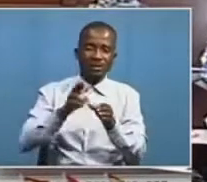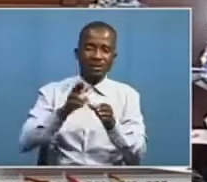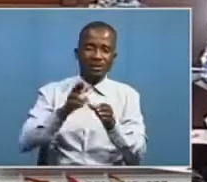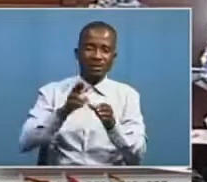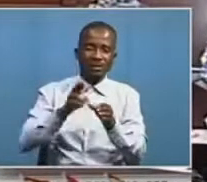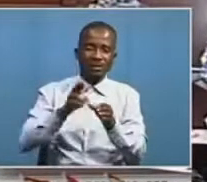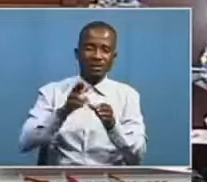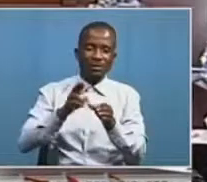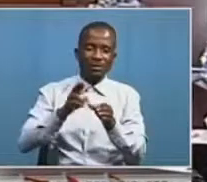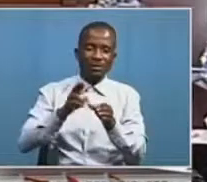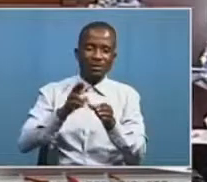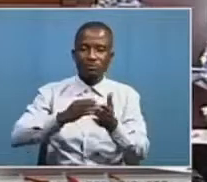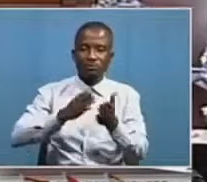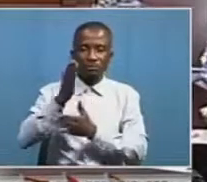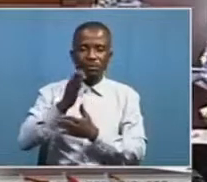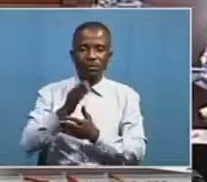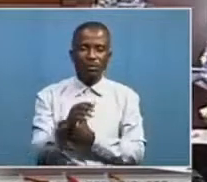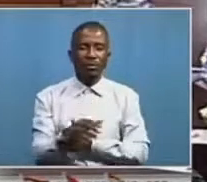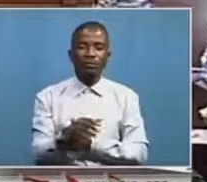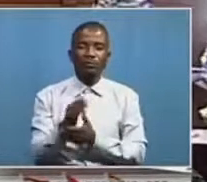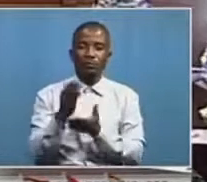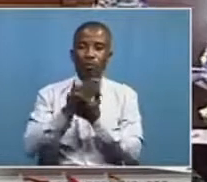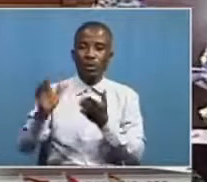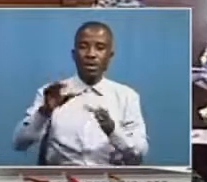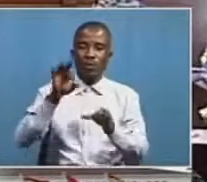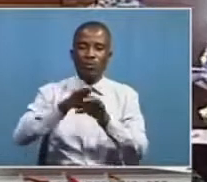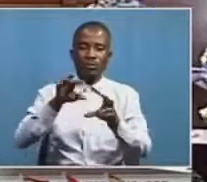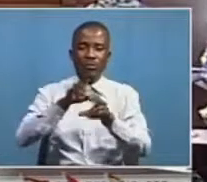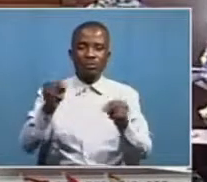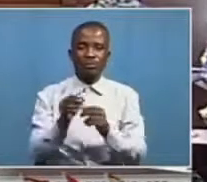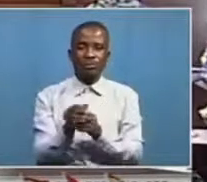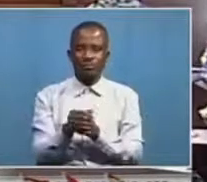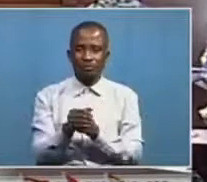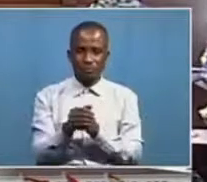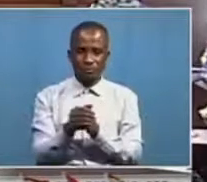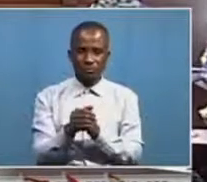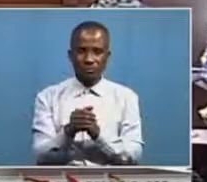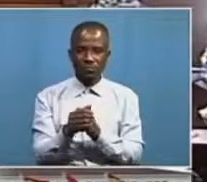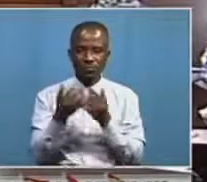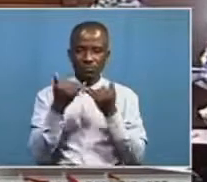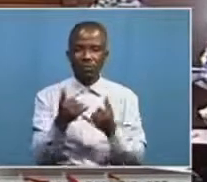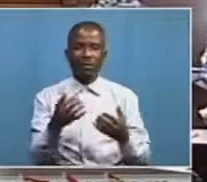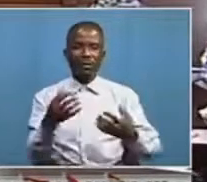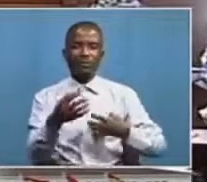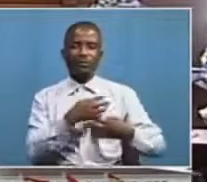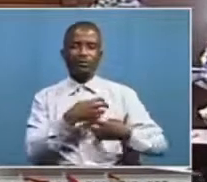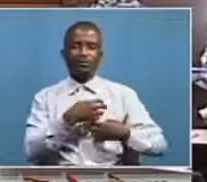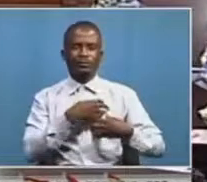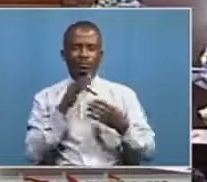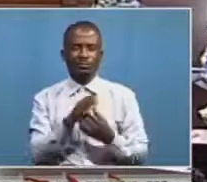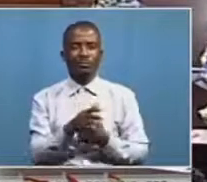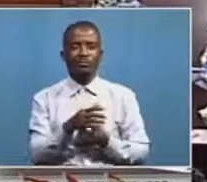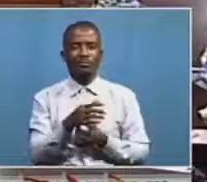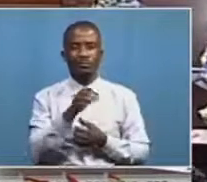vote and there were no rejected ballots. The petitioner would have obtained